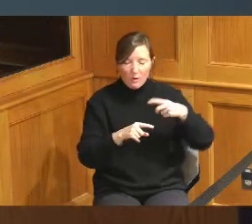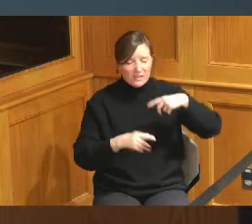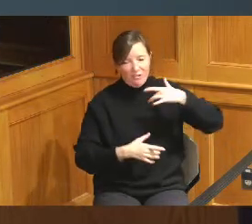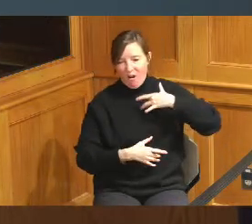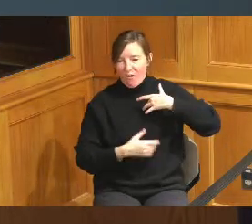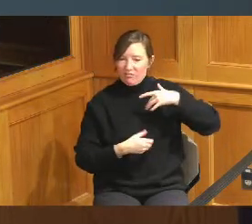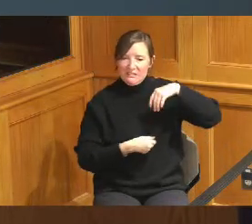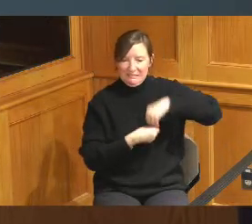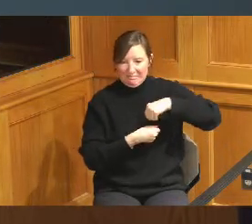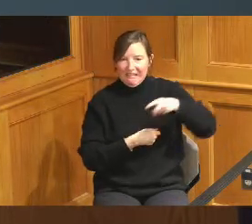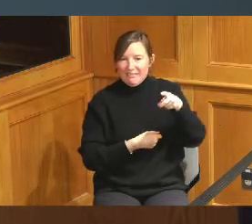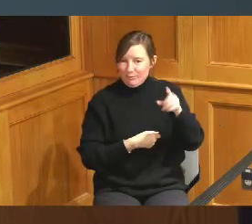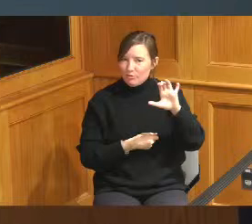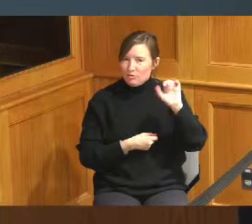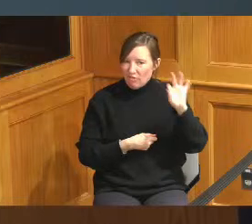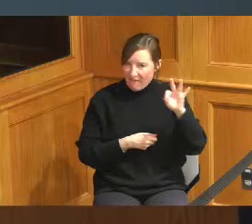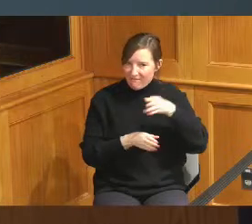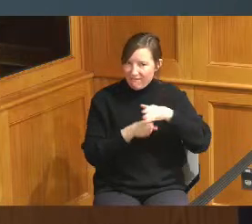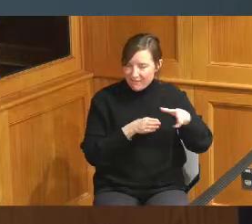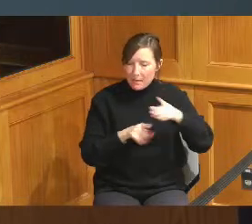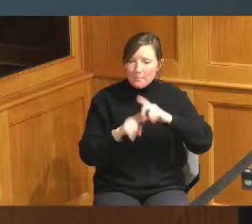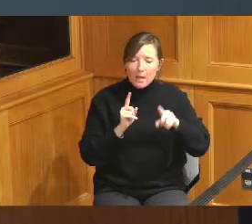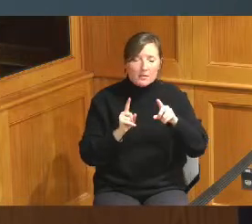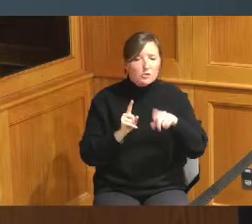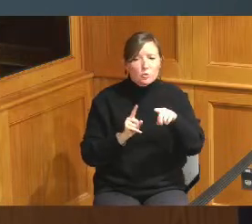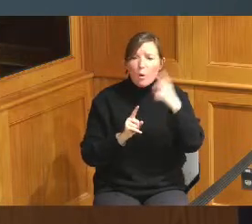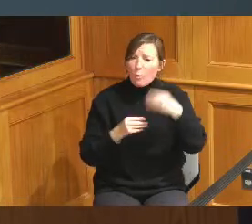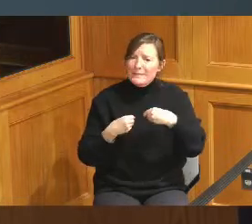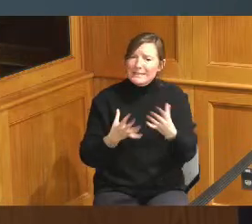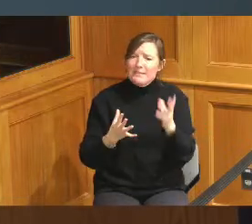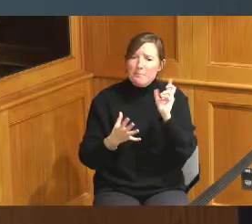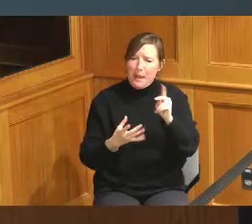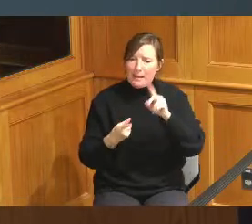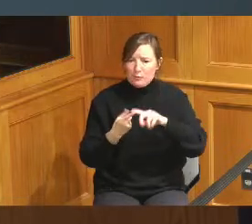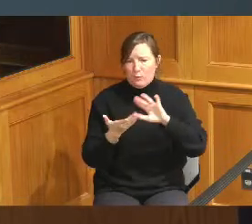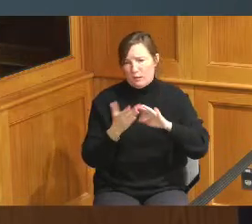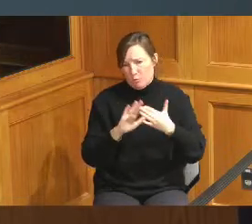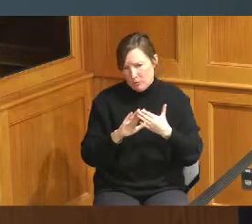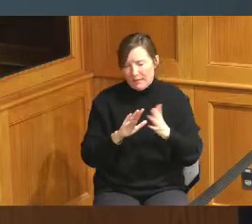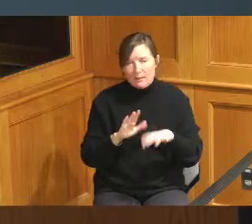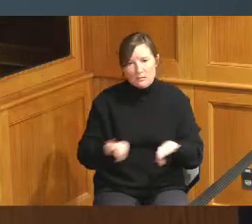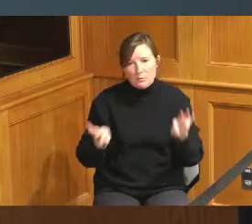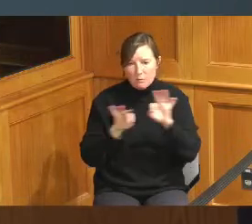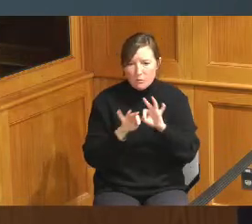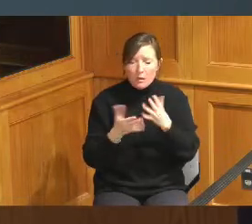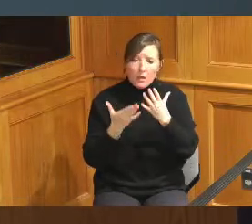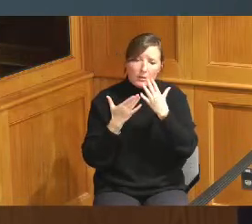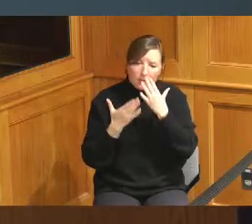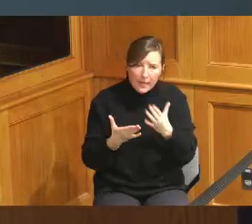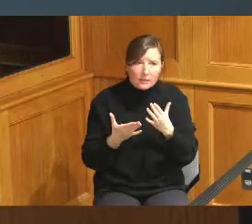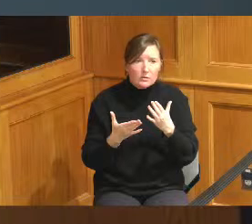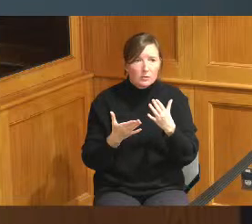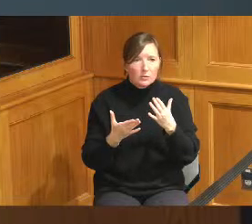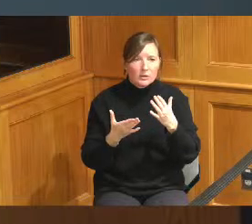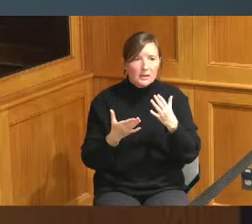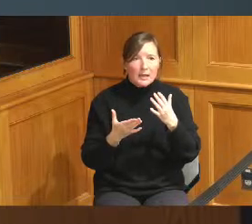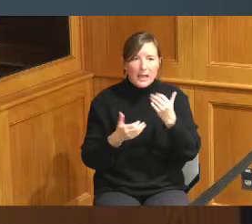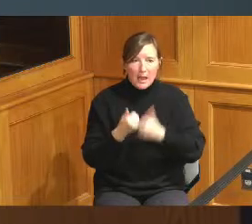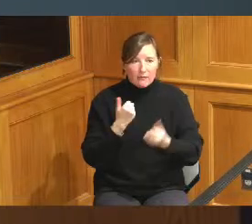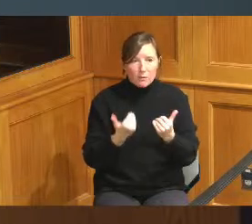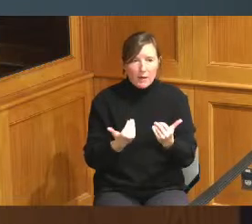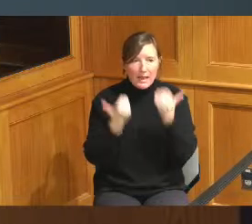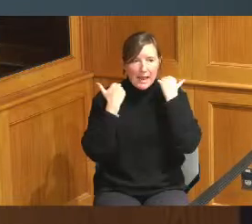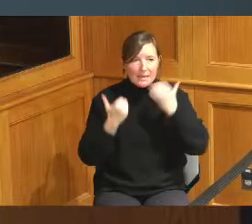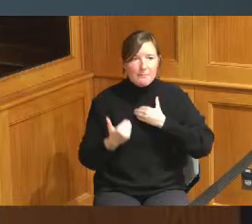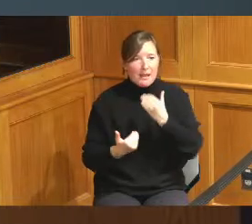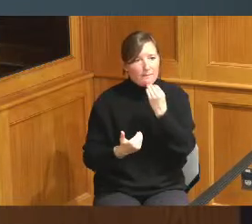I want to say this, that's very important. You've always given back to the community. I also want to thank you, the state of the county. Everybody ate up all my